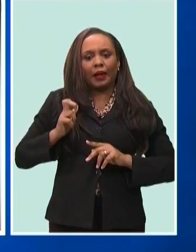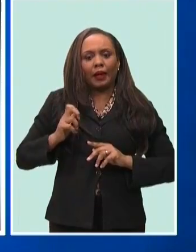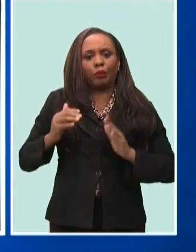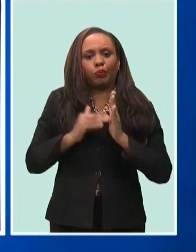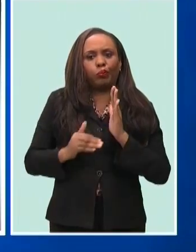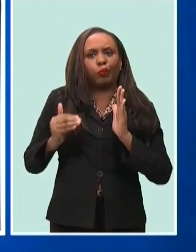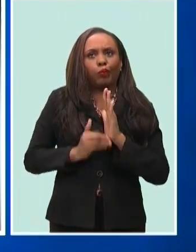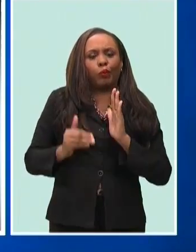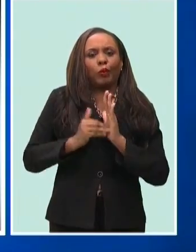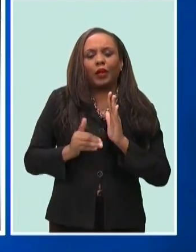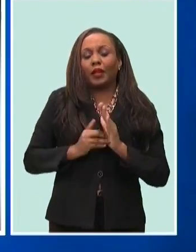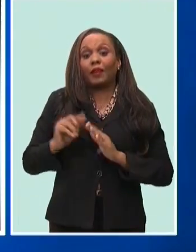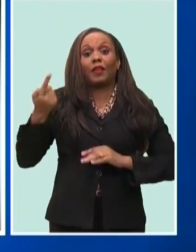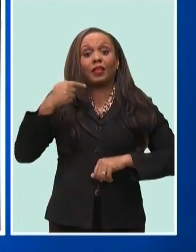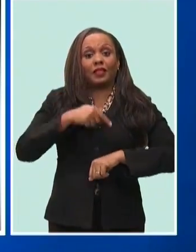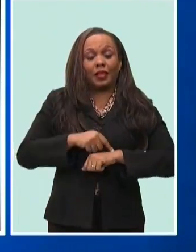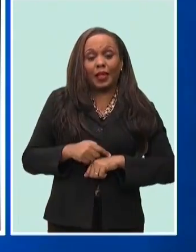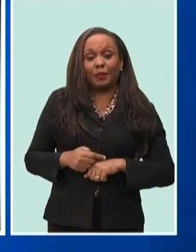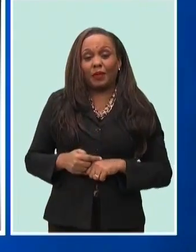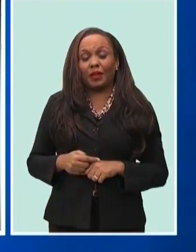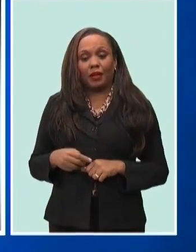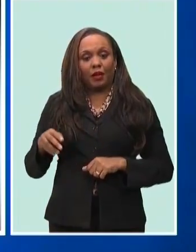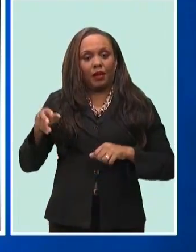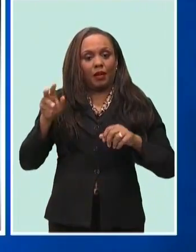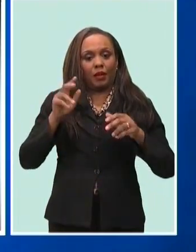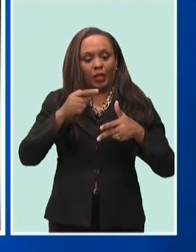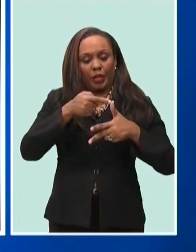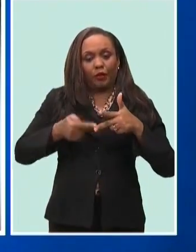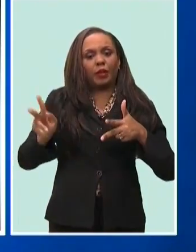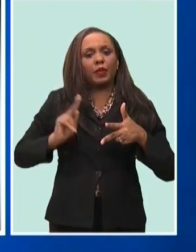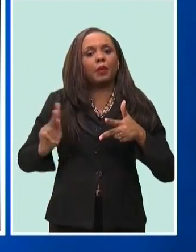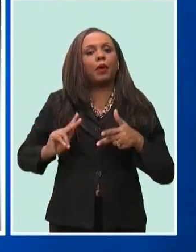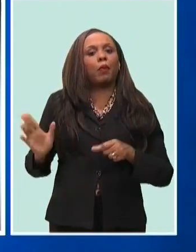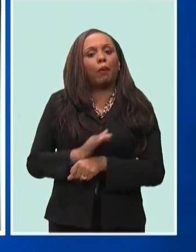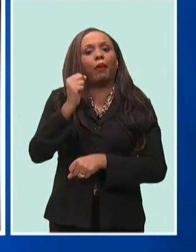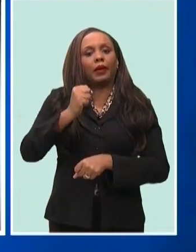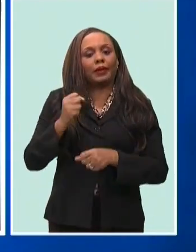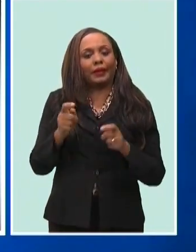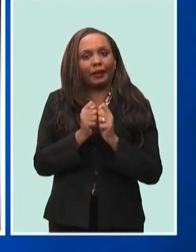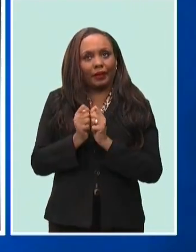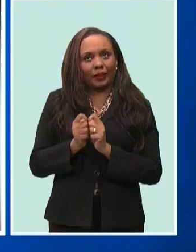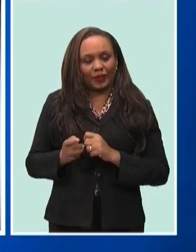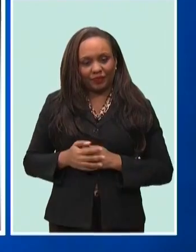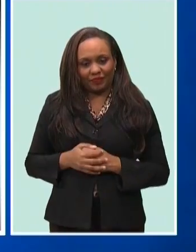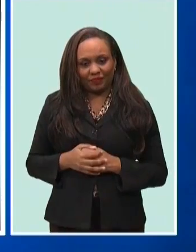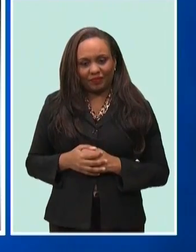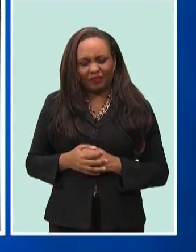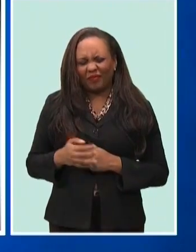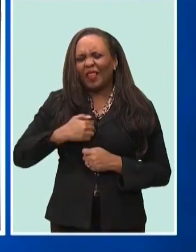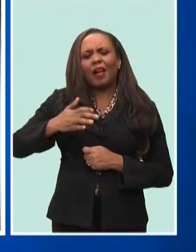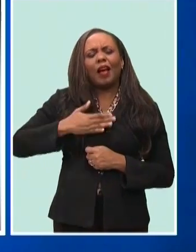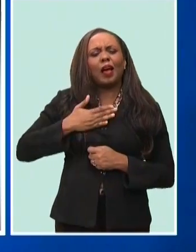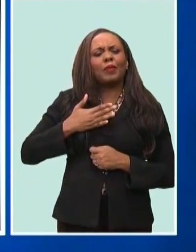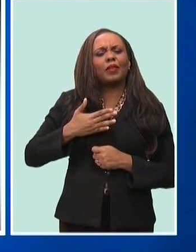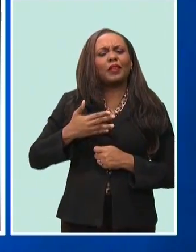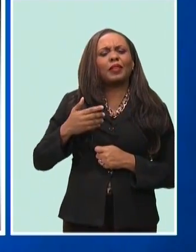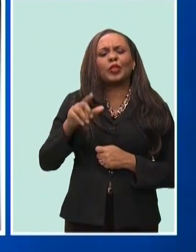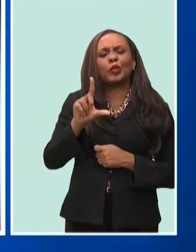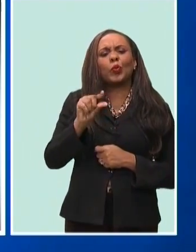time a trio copped the road march, and it's also Bunji Garlin's first such win. I'm happy with the fact that 20 years from now, you know, back